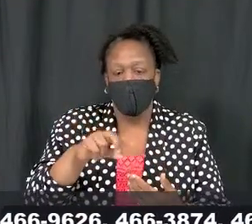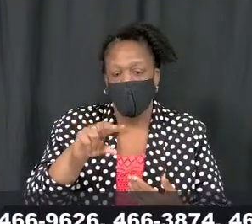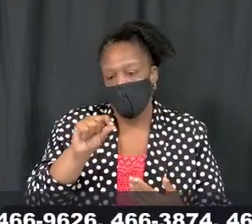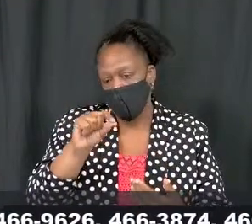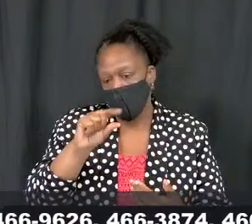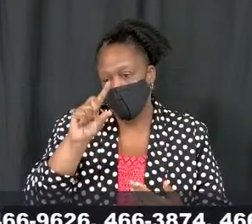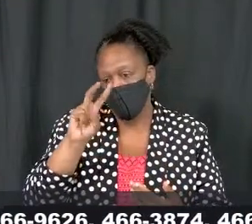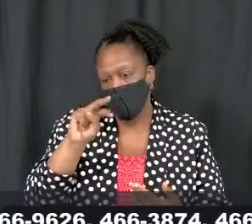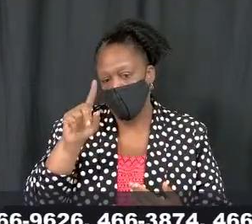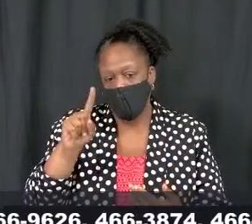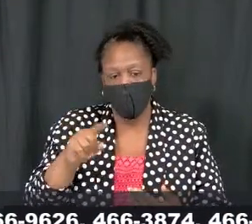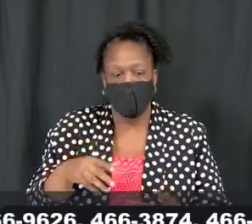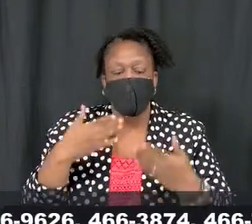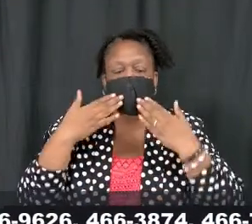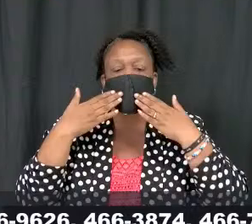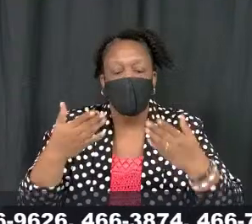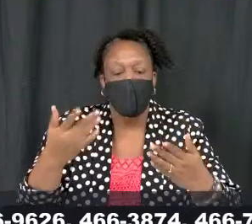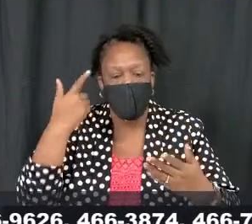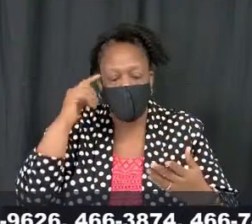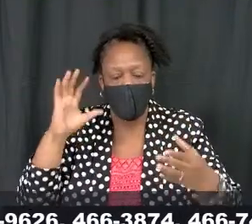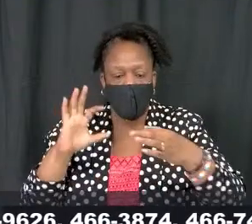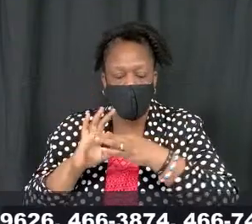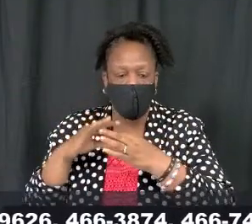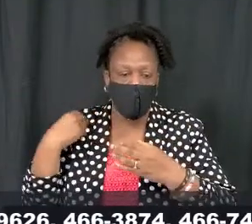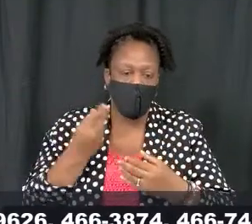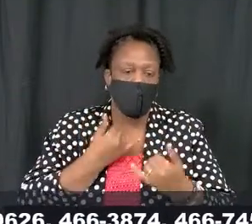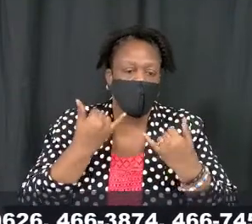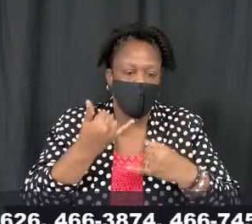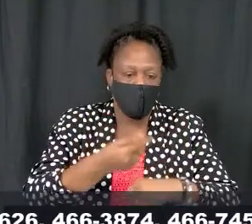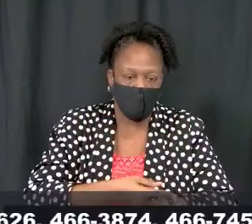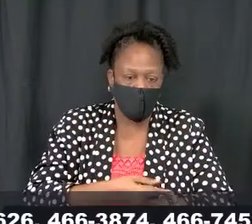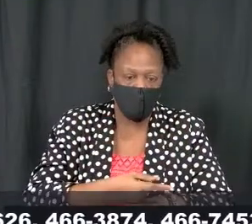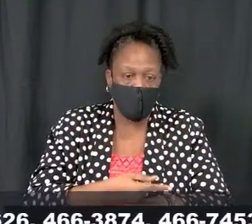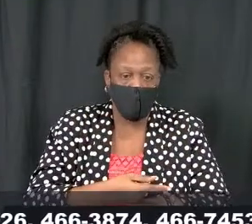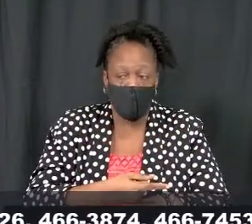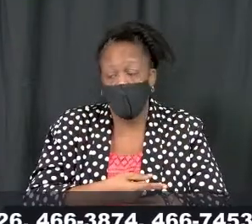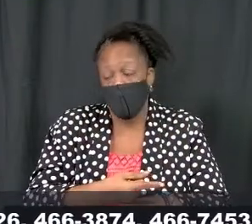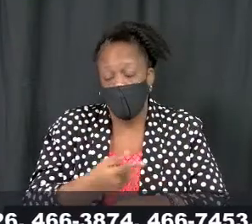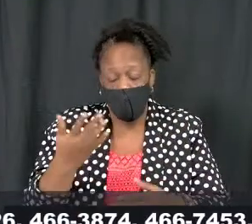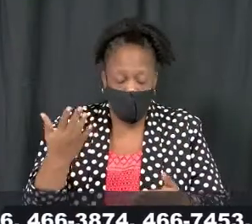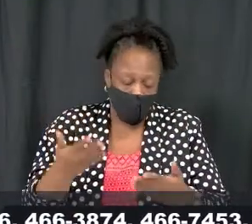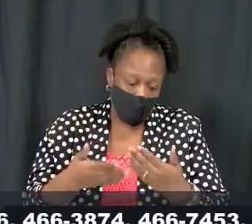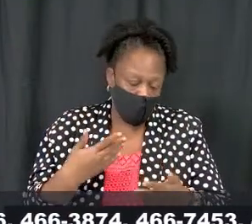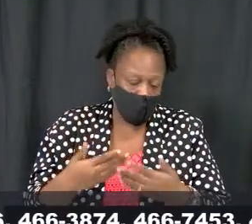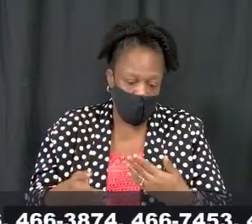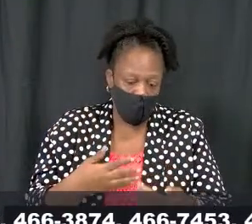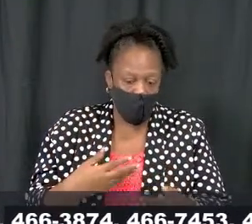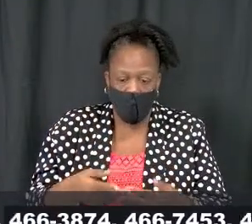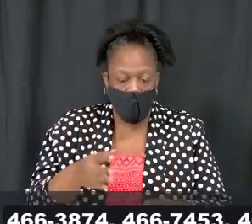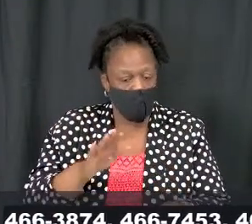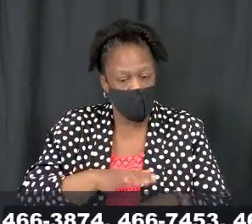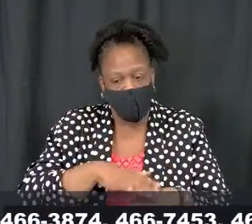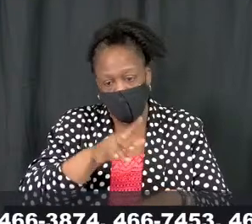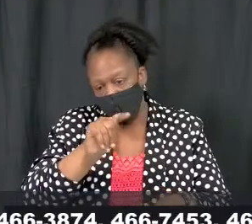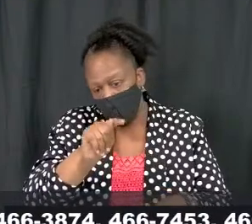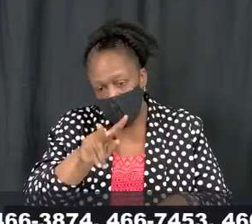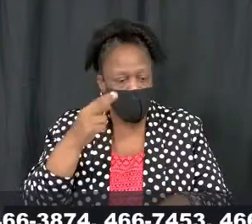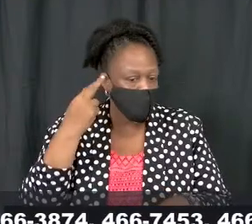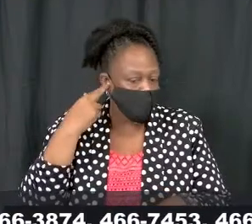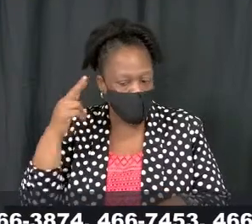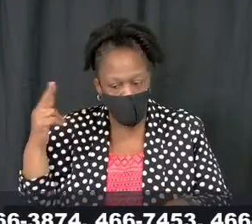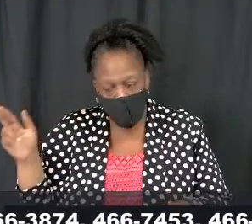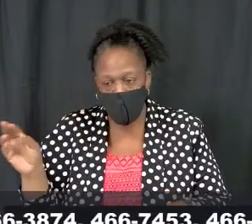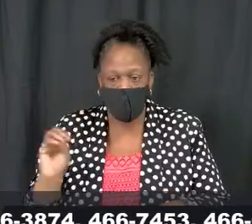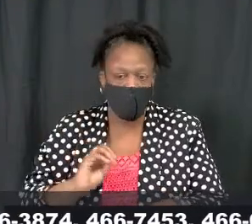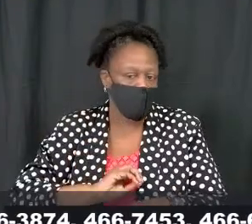you very much for joining us for our briefing today, whether you have joined us by television, radio,